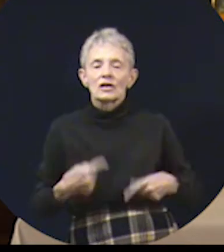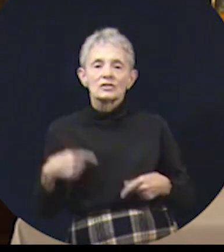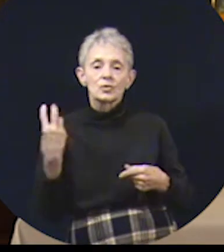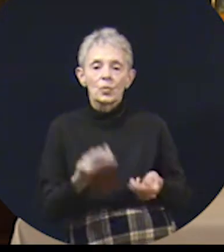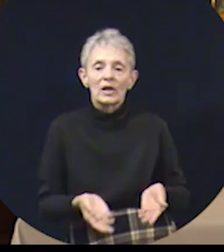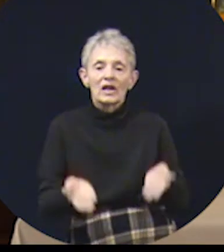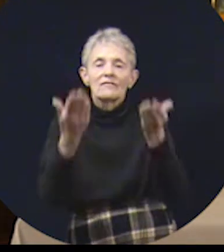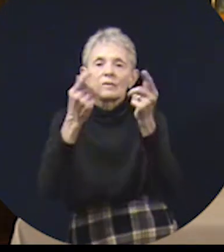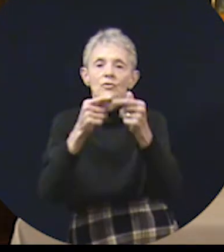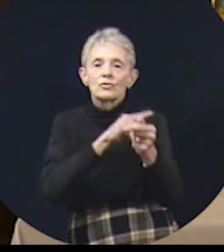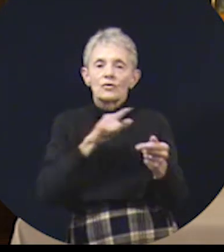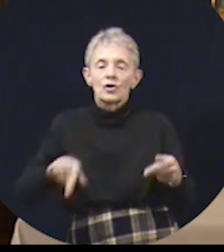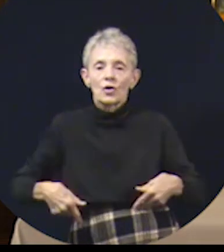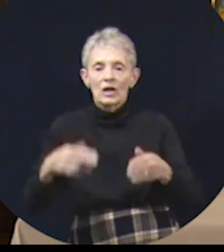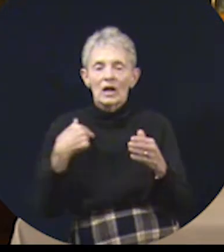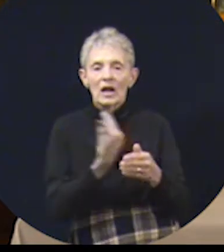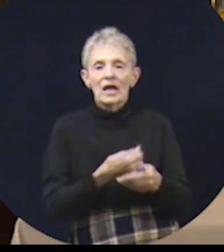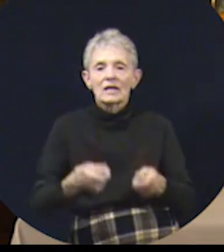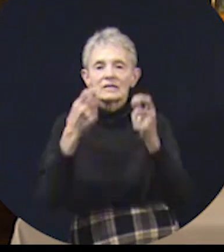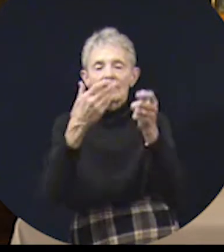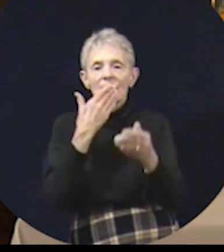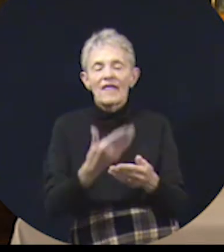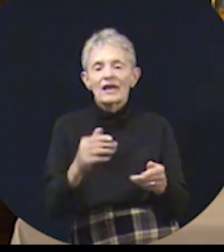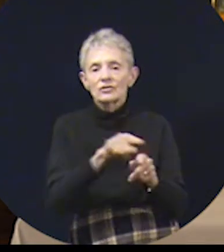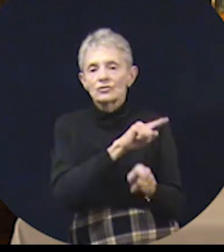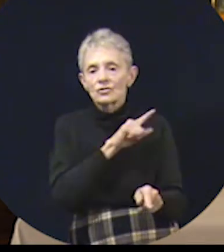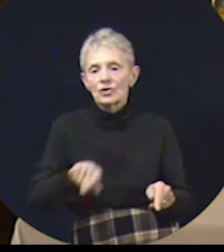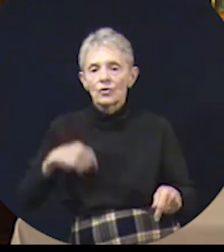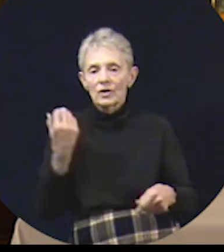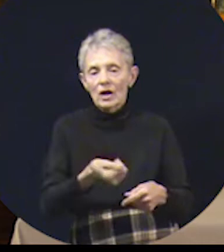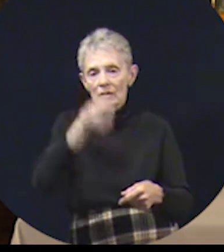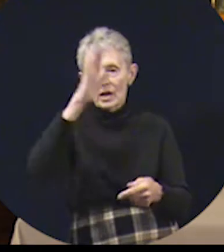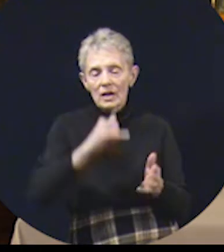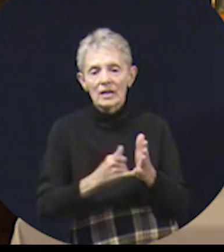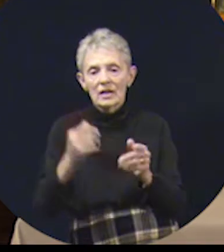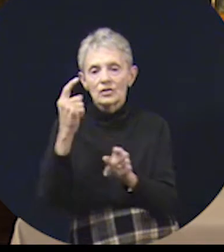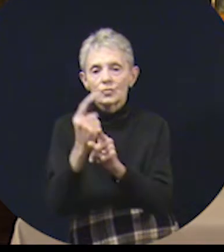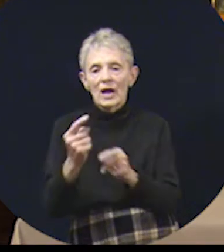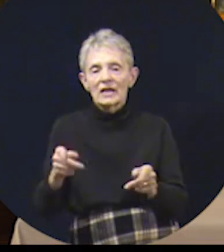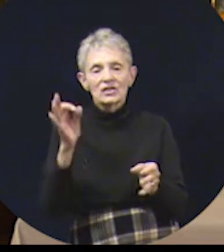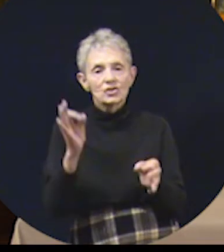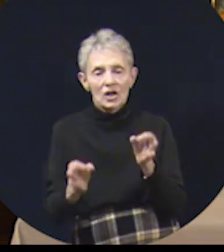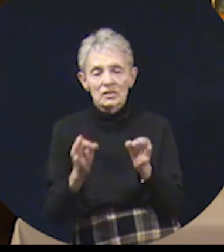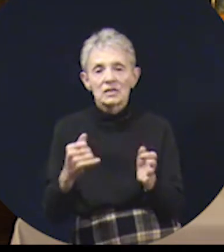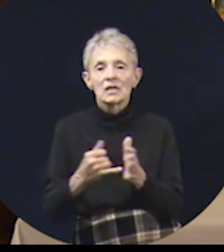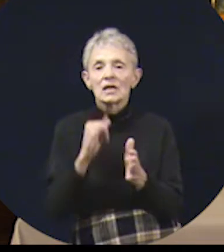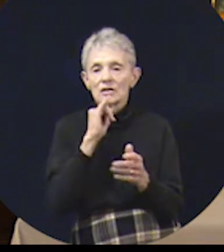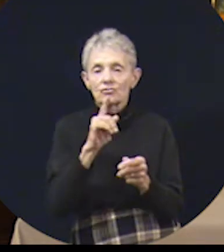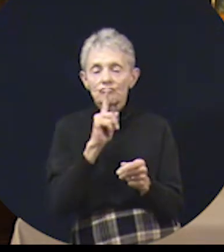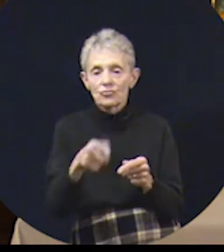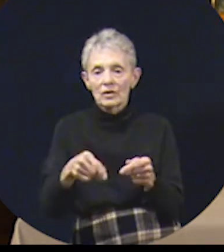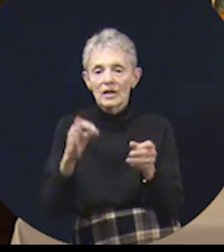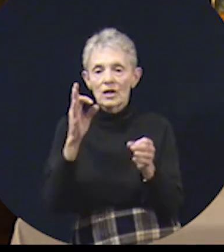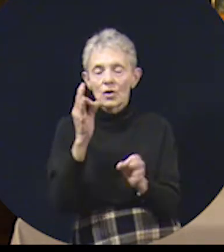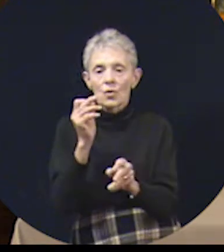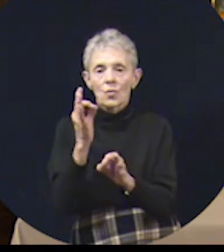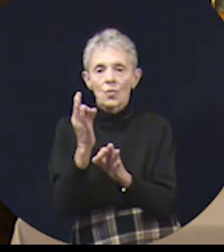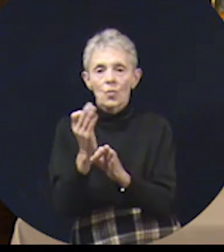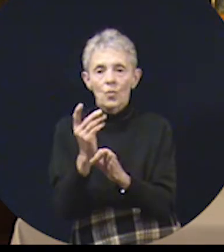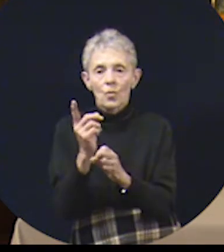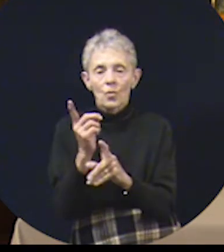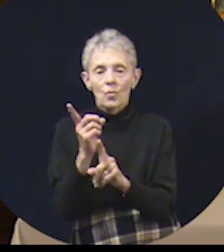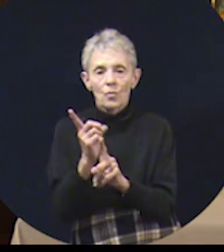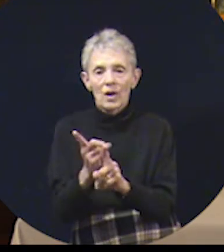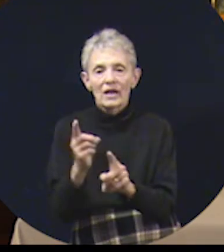Lord. Let us give thanks to the Lord our God. It is right and just. It is truly right and just, our duty and